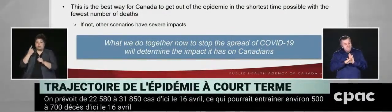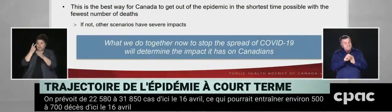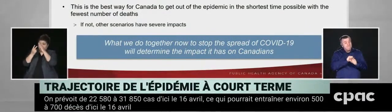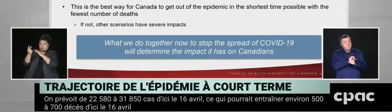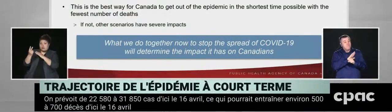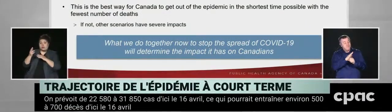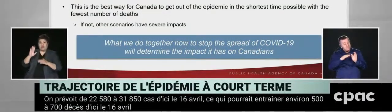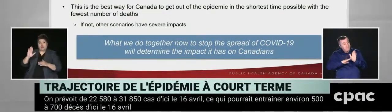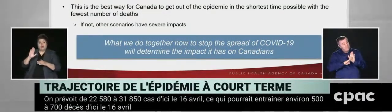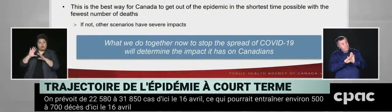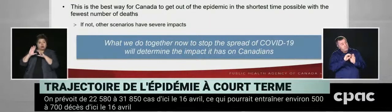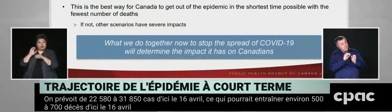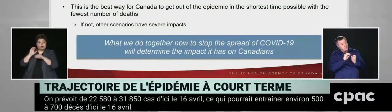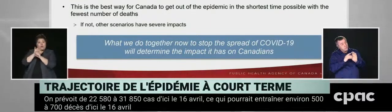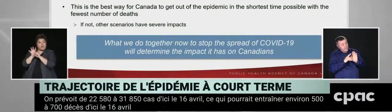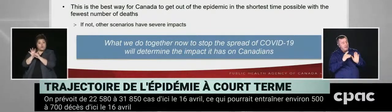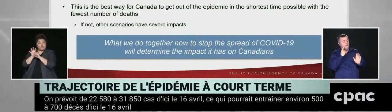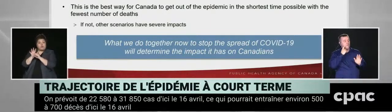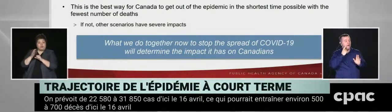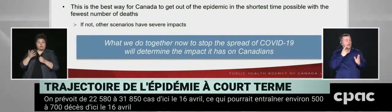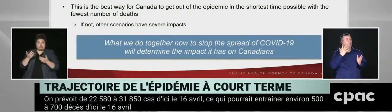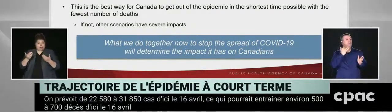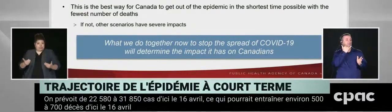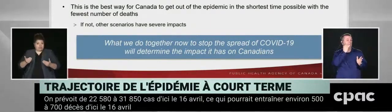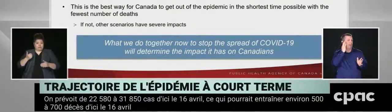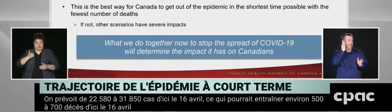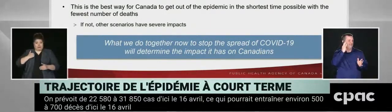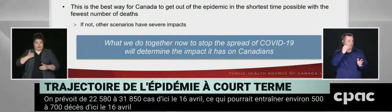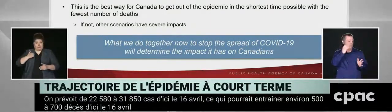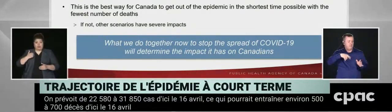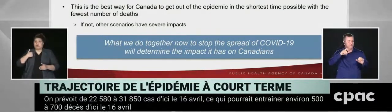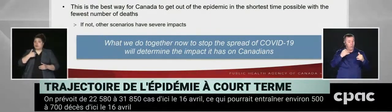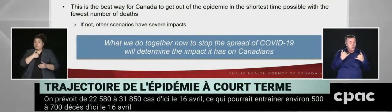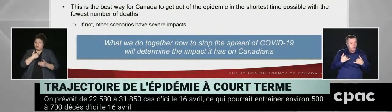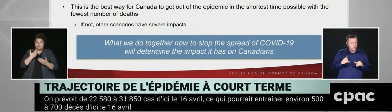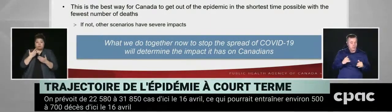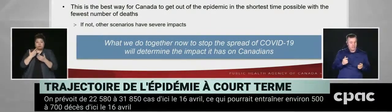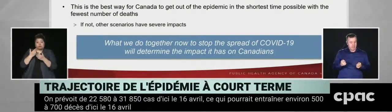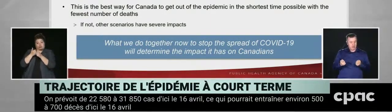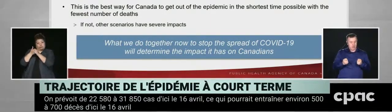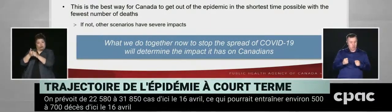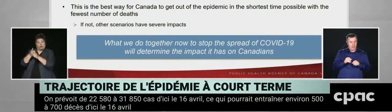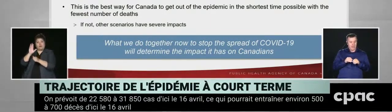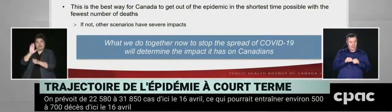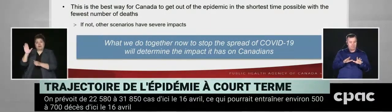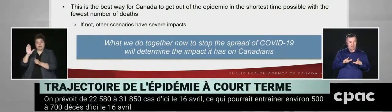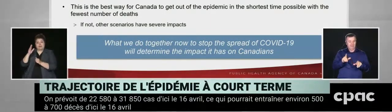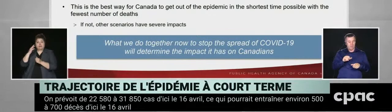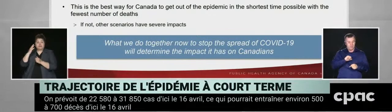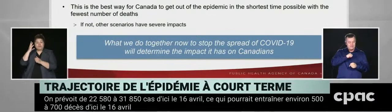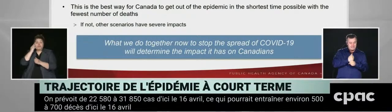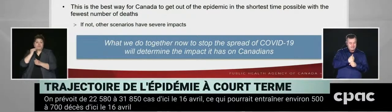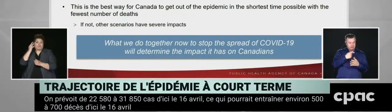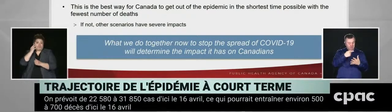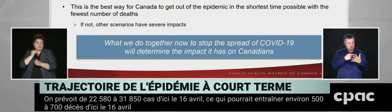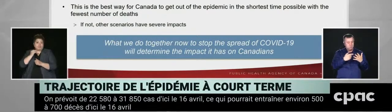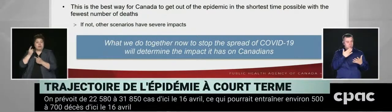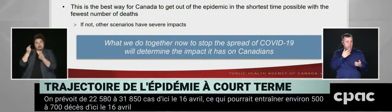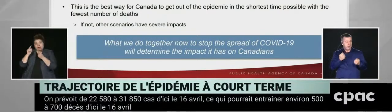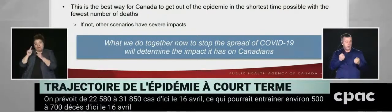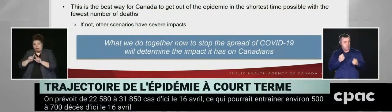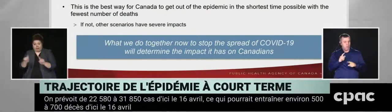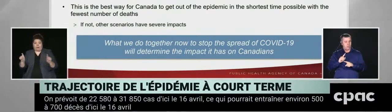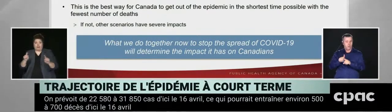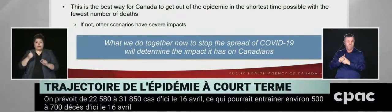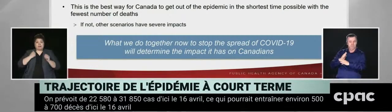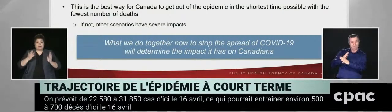must continue to control the epidemic using tried and true public health measures, including asking every Canadian to stay at home whenever